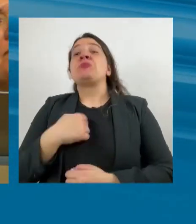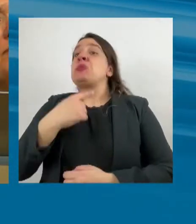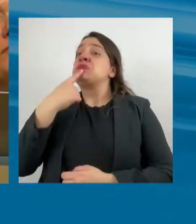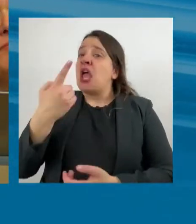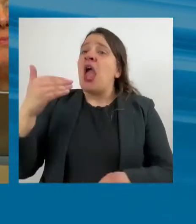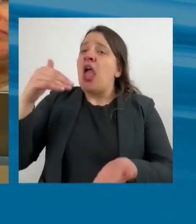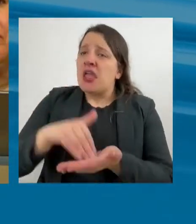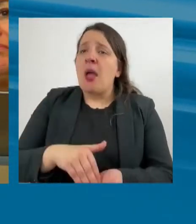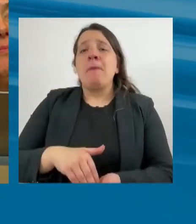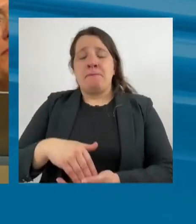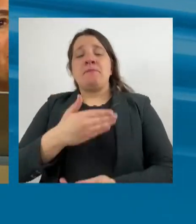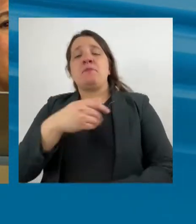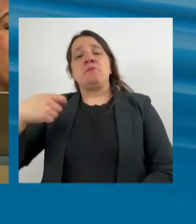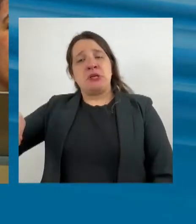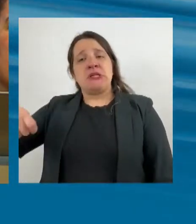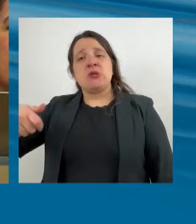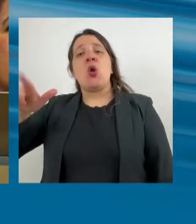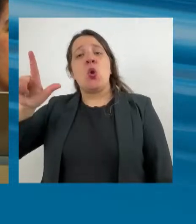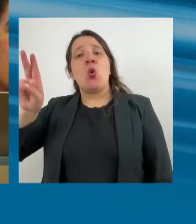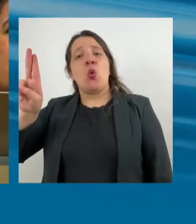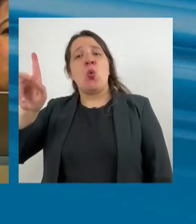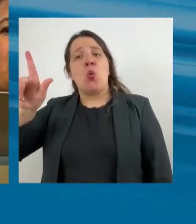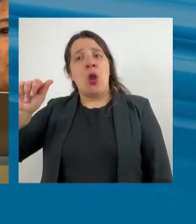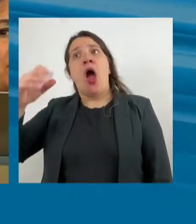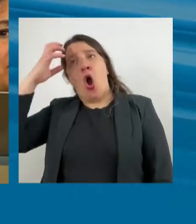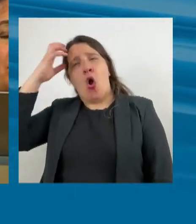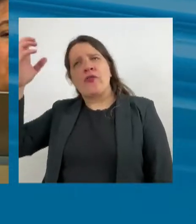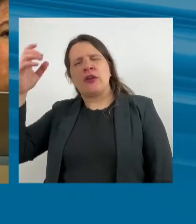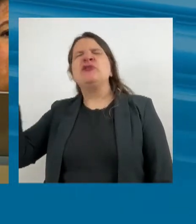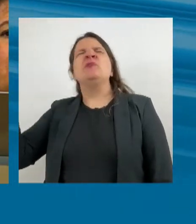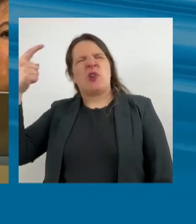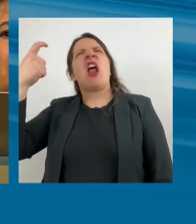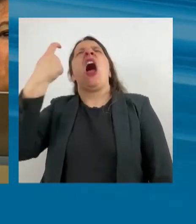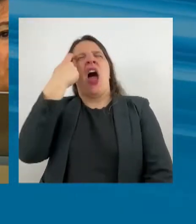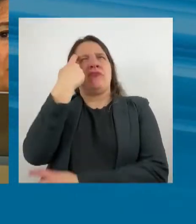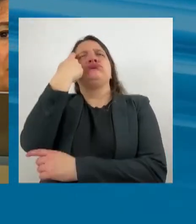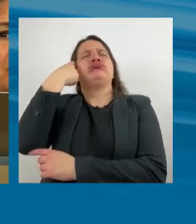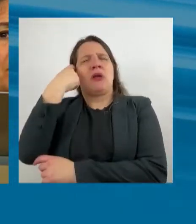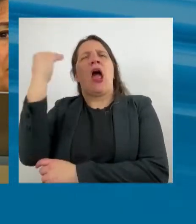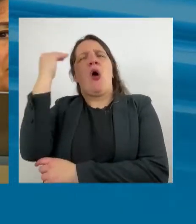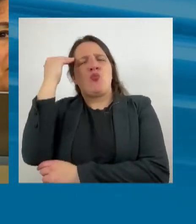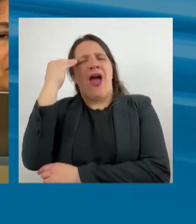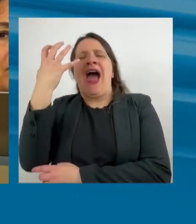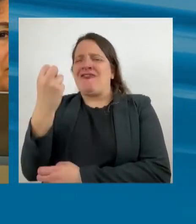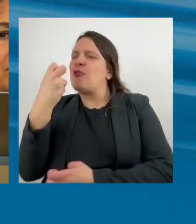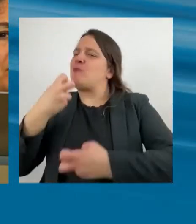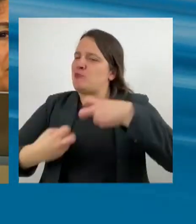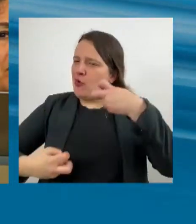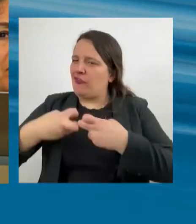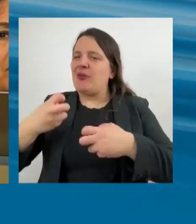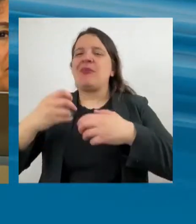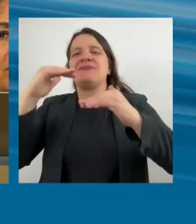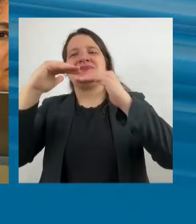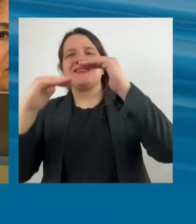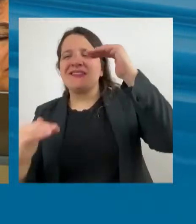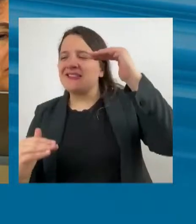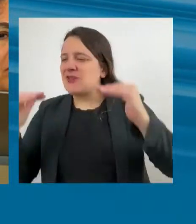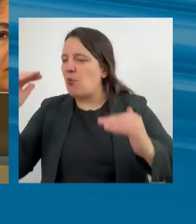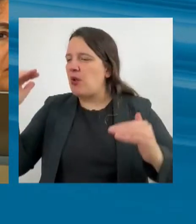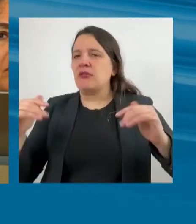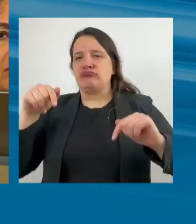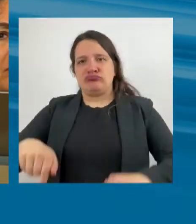like to affirm that the government of President Lula is fully aware of the depth and complexity of